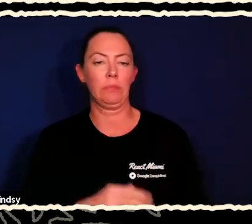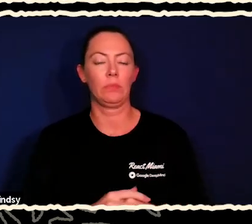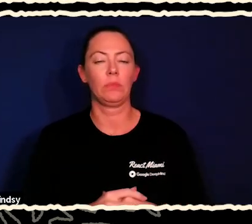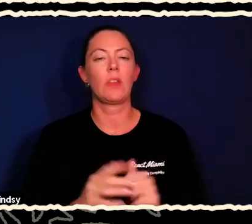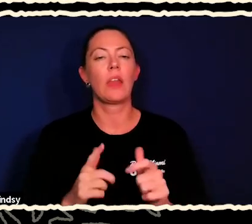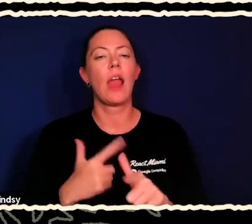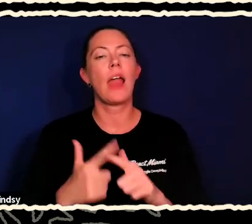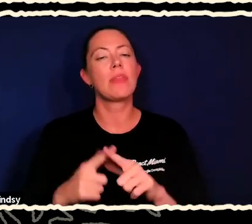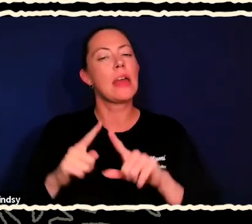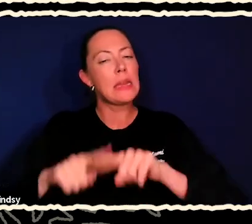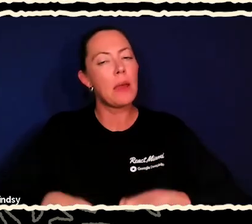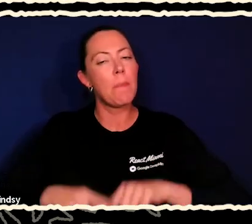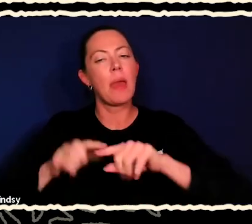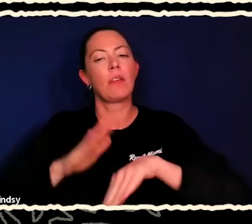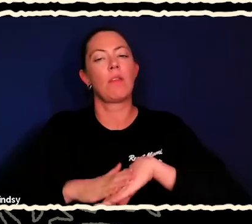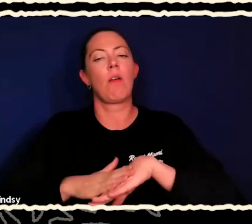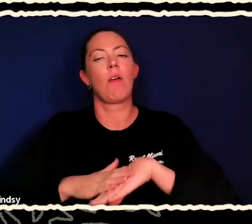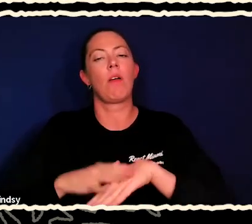can.